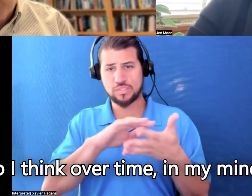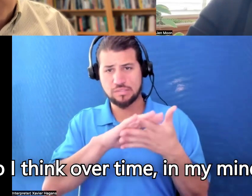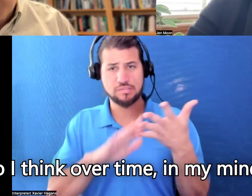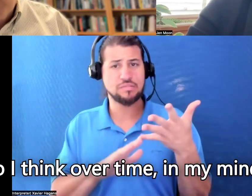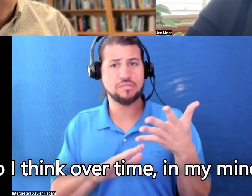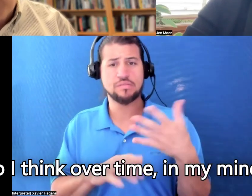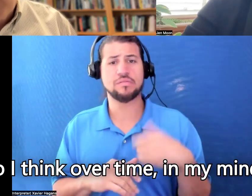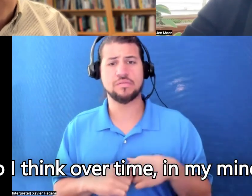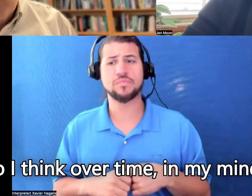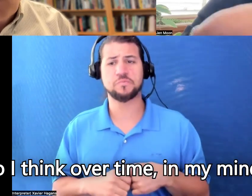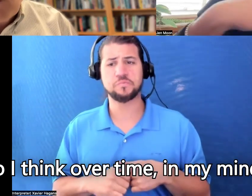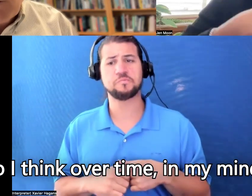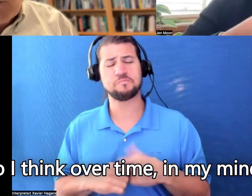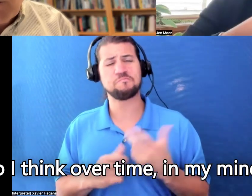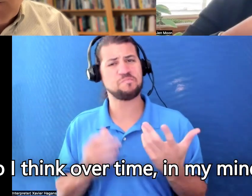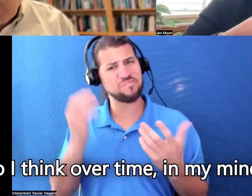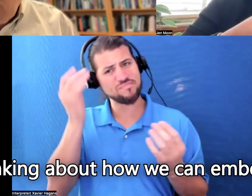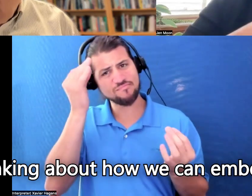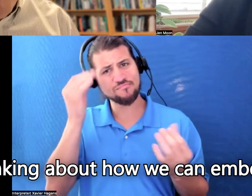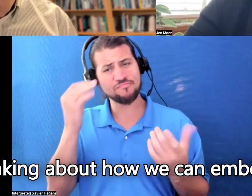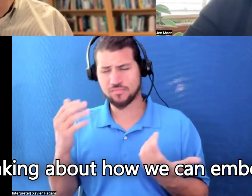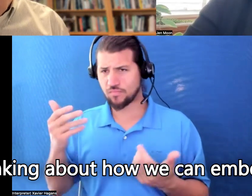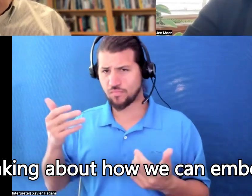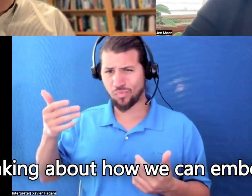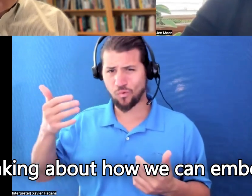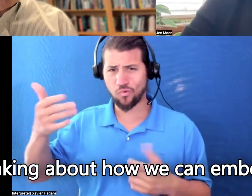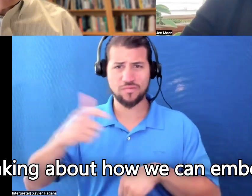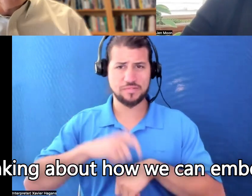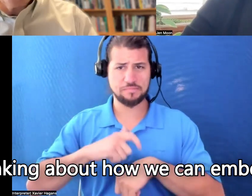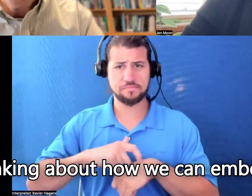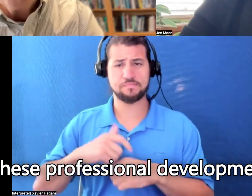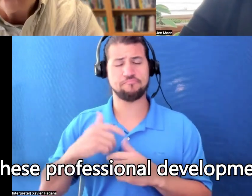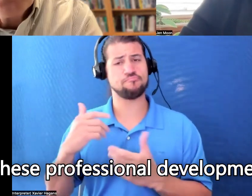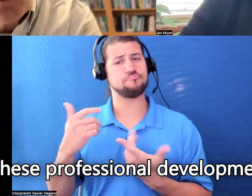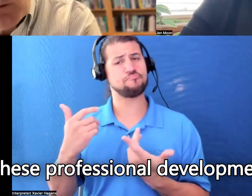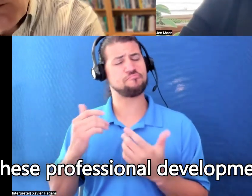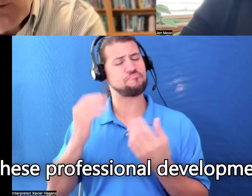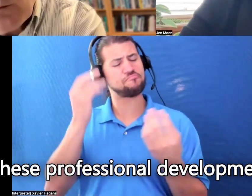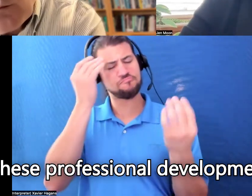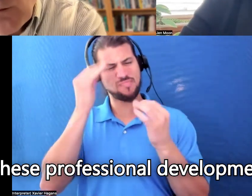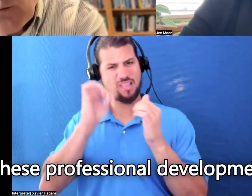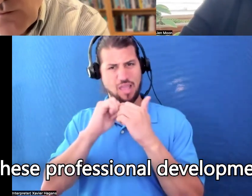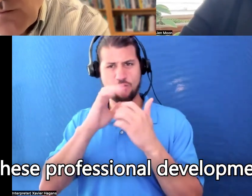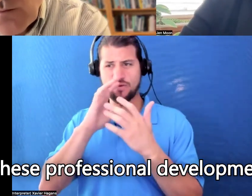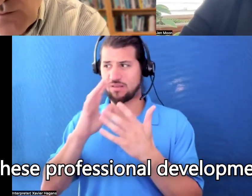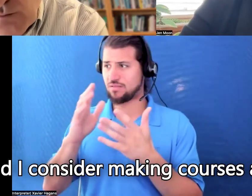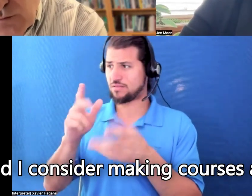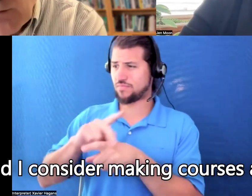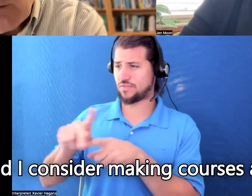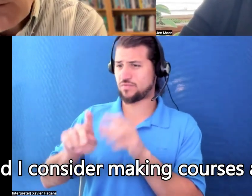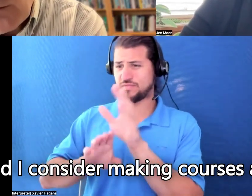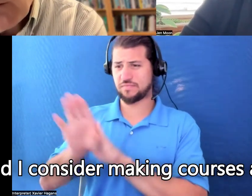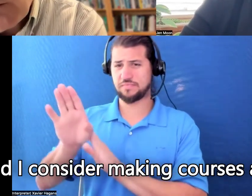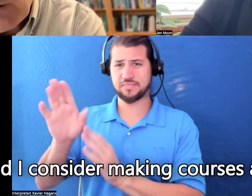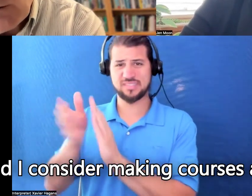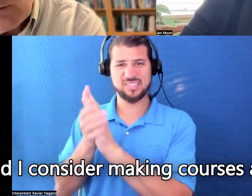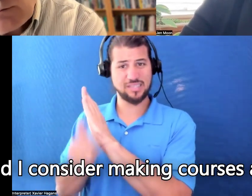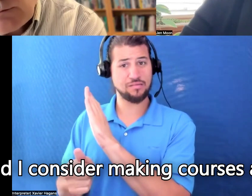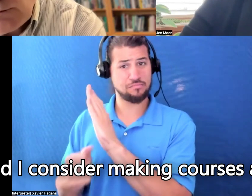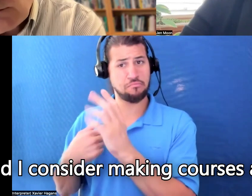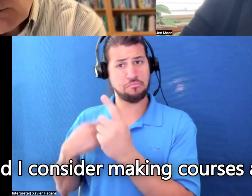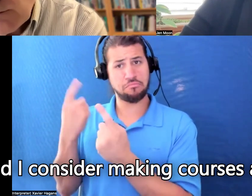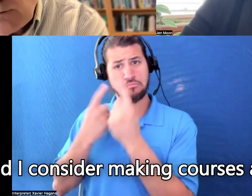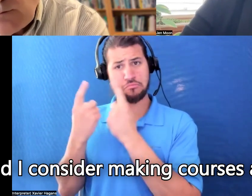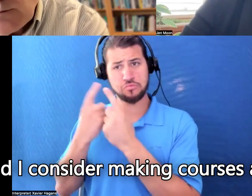So I think over time, in my mind too, I'm thinking about how we can embed some of these professional development skills, and I consider